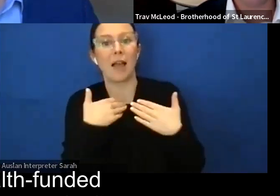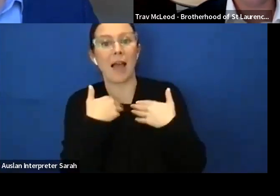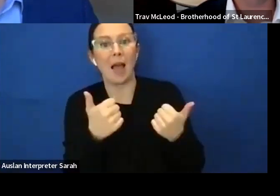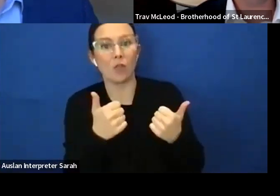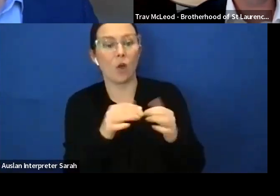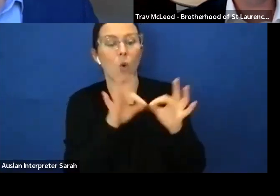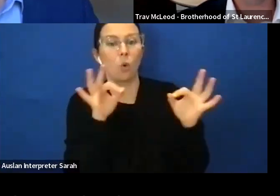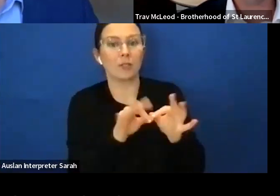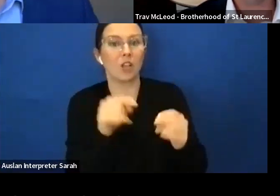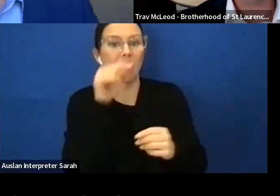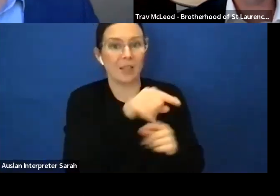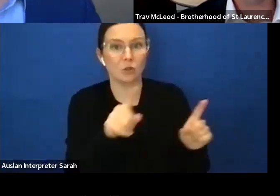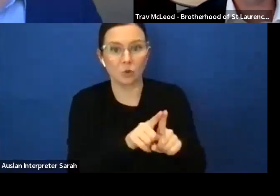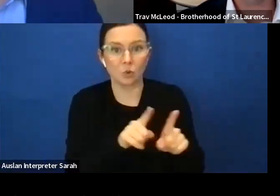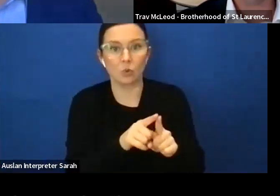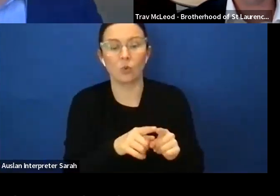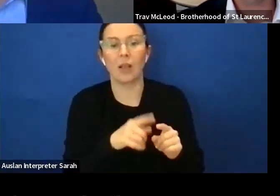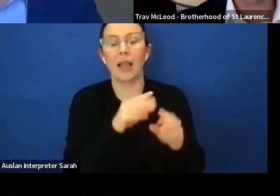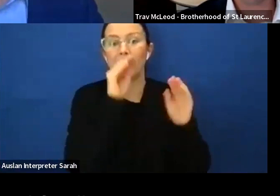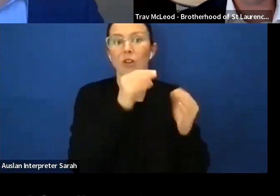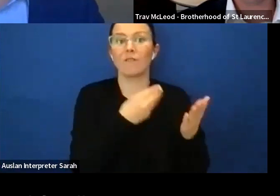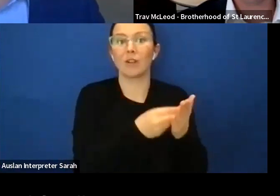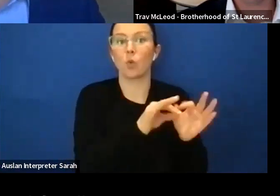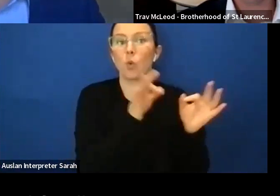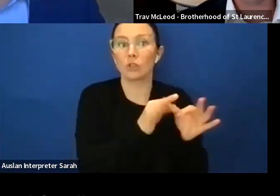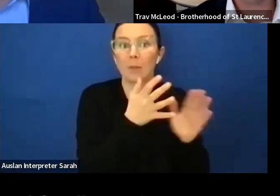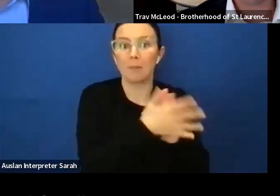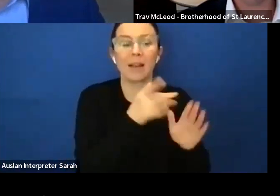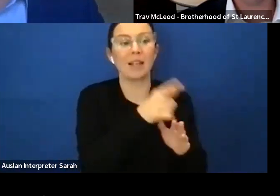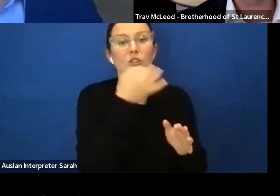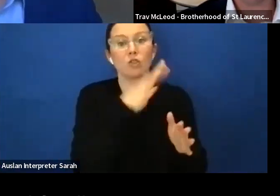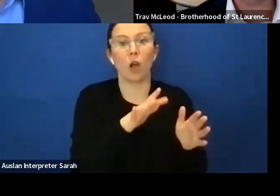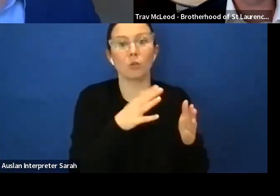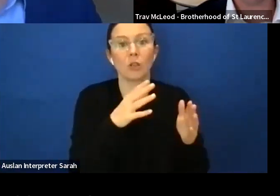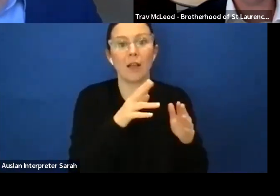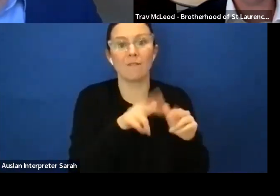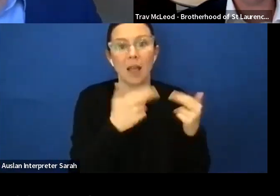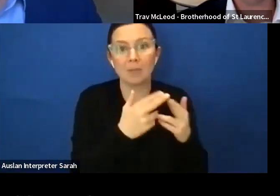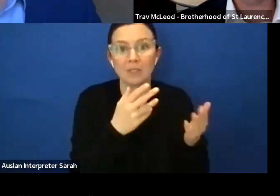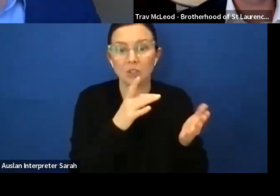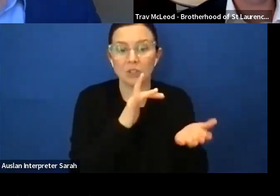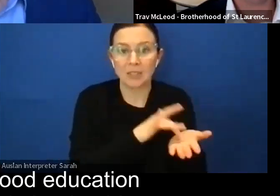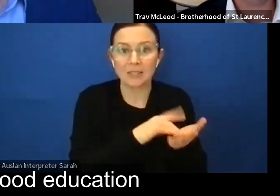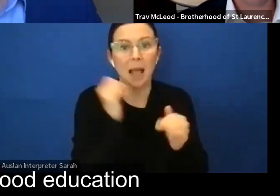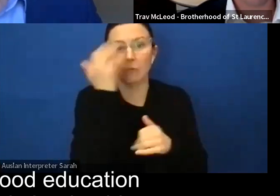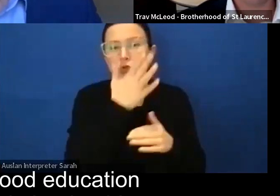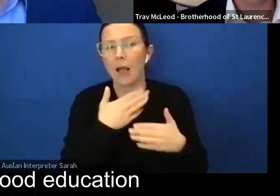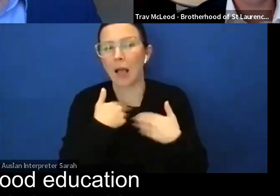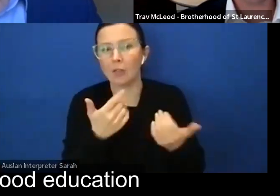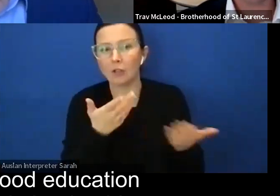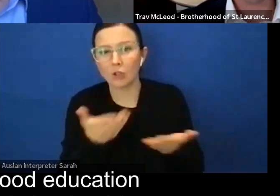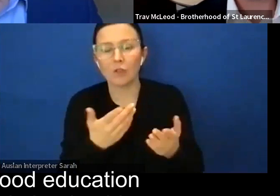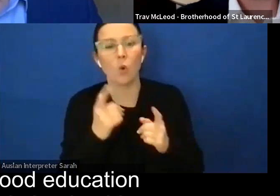site. Education-funded organisations that include child and family centres, Aboriginal health services or early